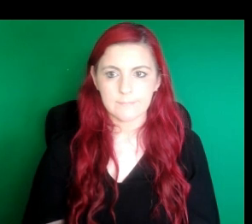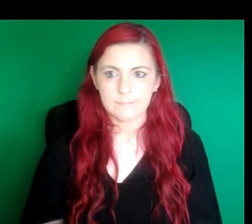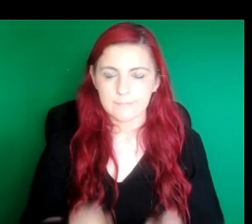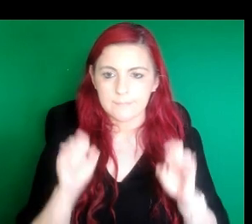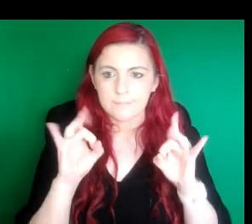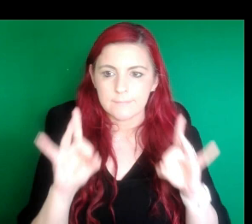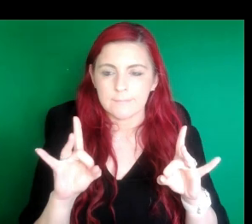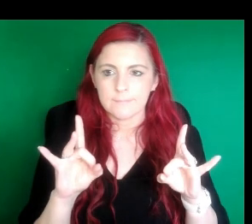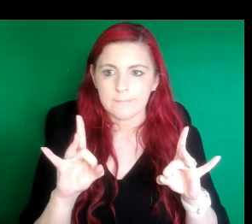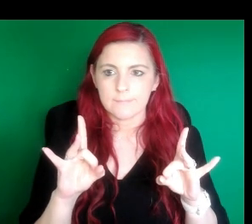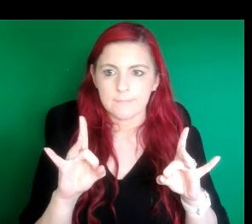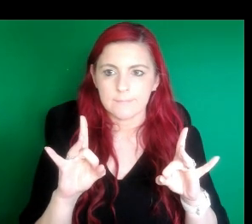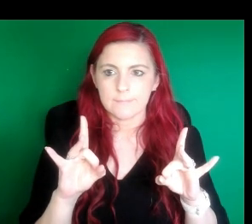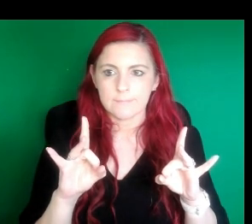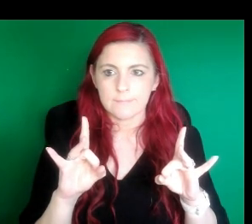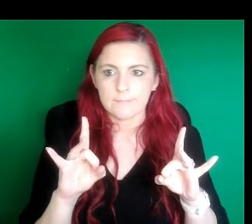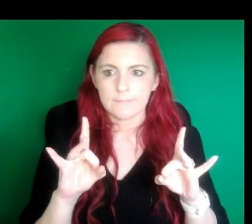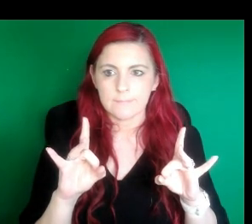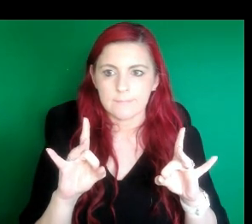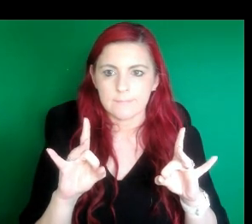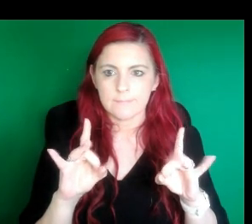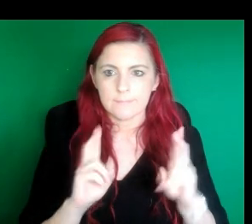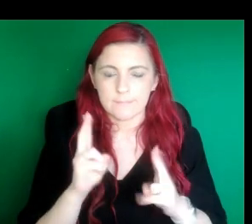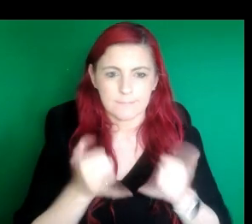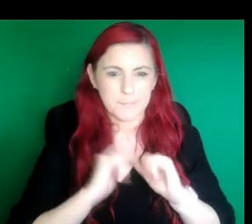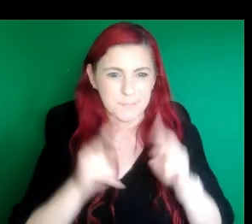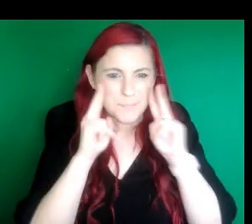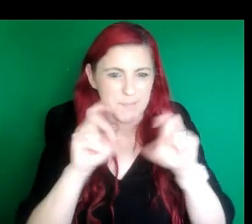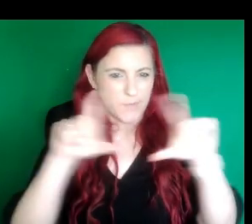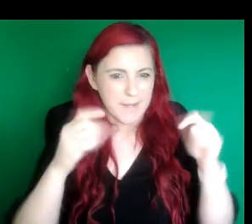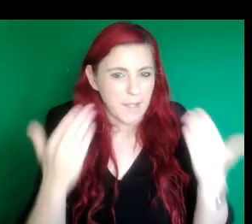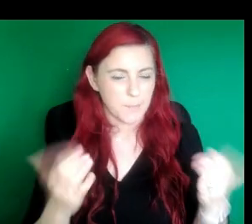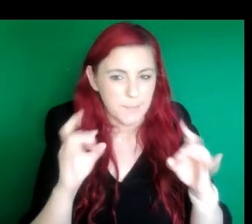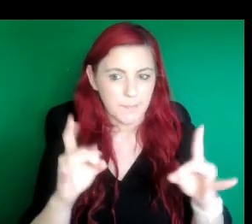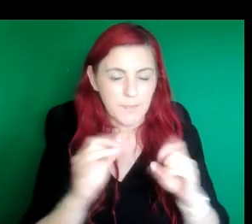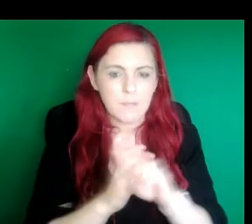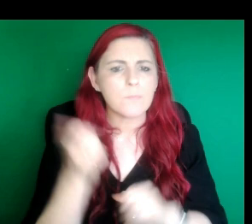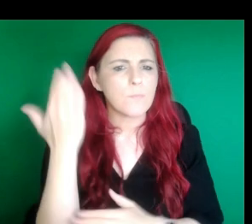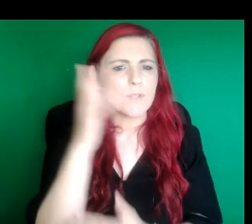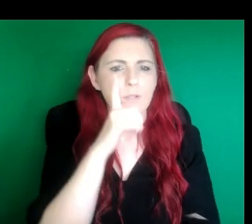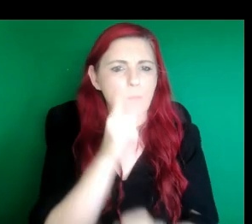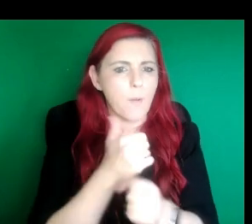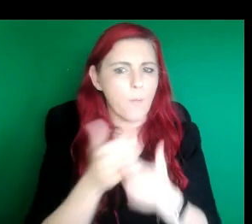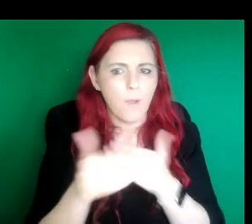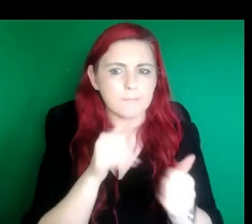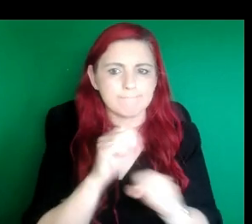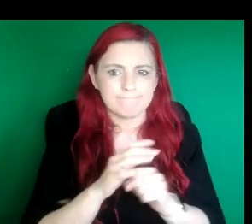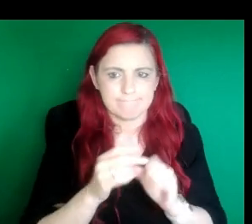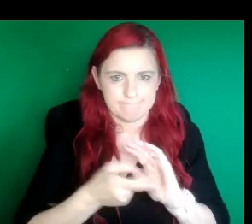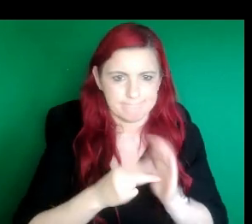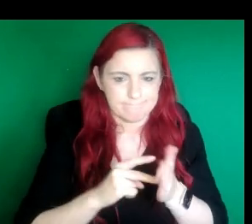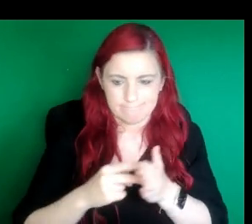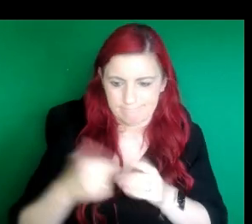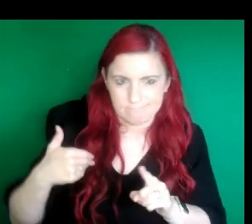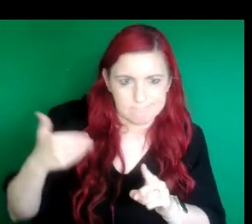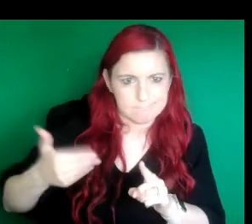And you ought to be able to see my screen now, I think. So what I'm going to present to you today is a roadmap for